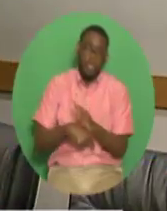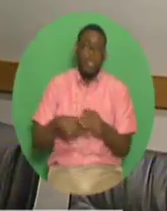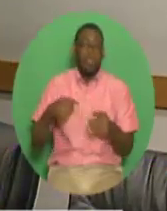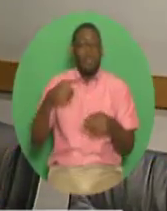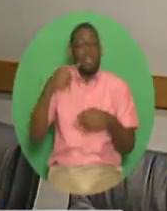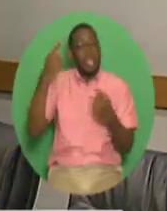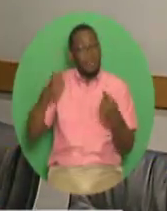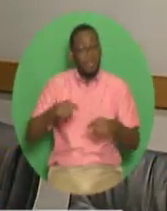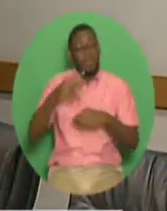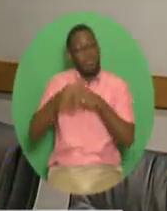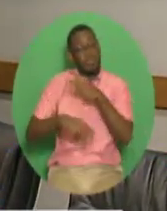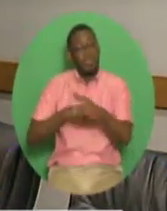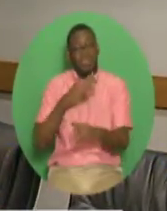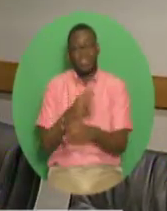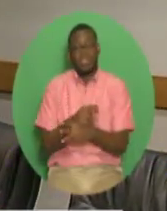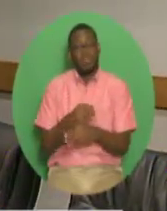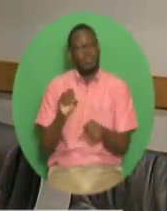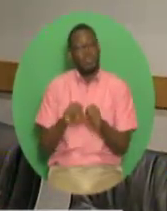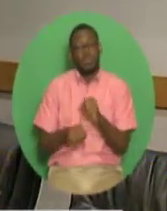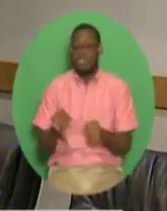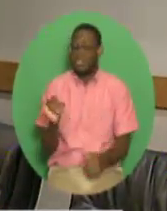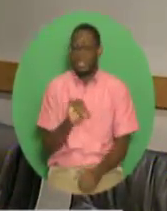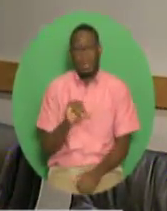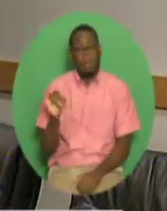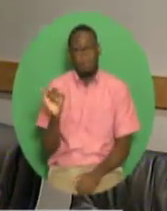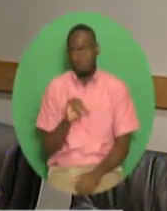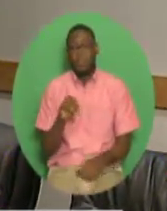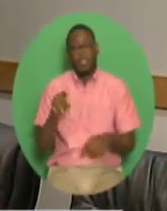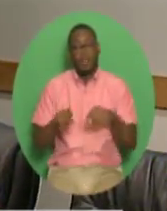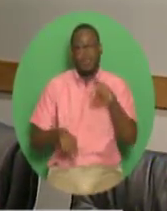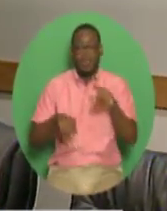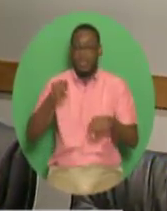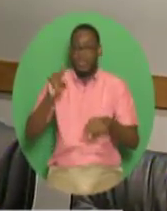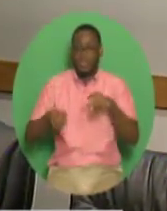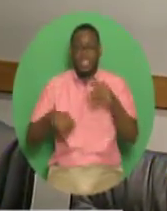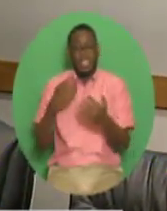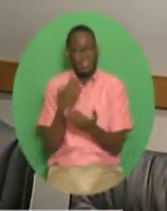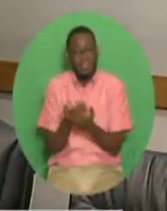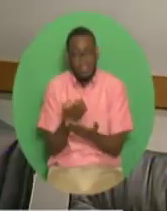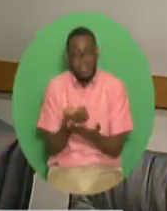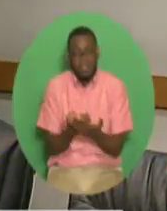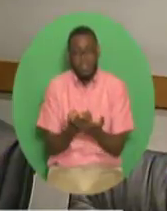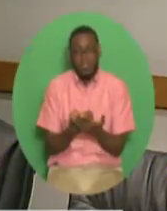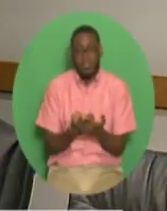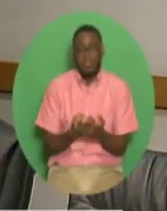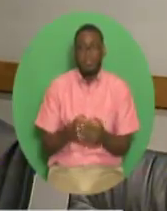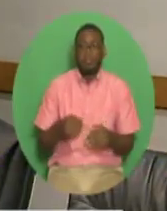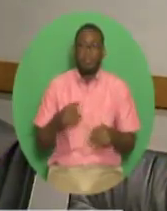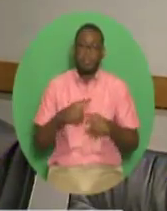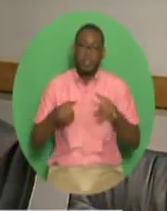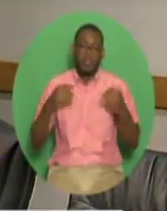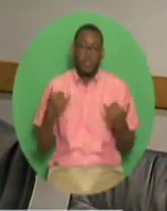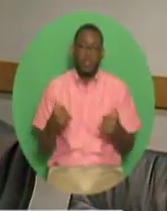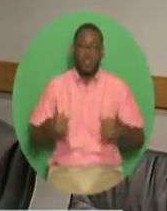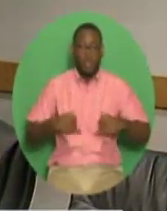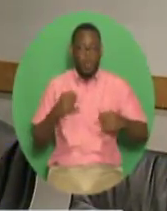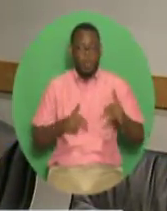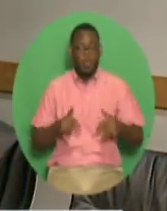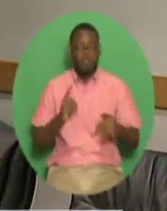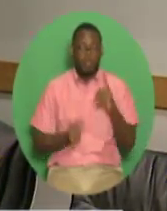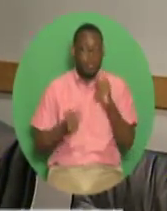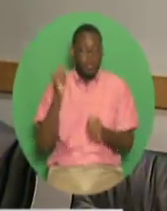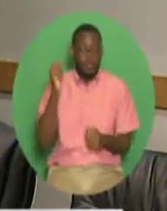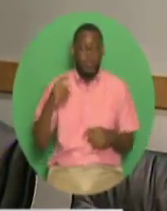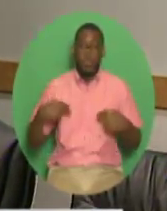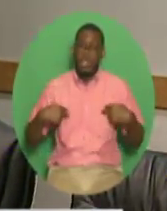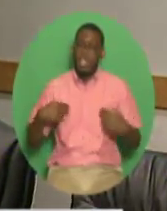regards to diversification. But the young people of Trinidad and Tobago, we've been working very closely with them, and we've been doing a number of programs throughout the length